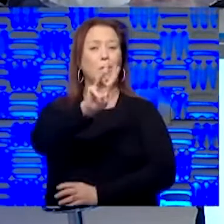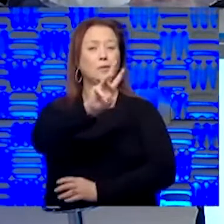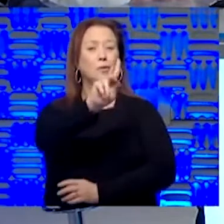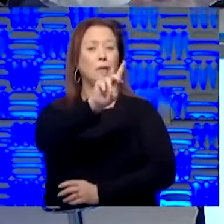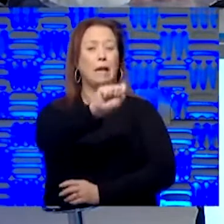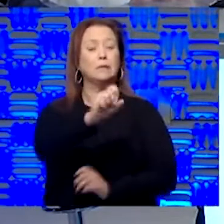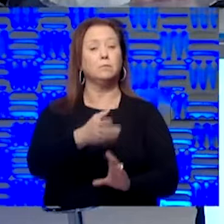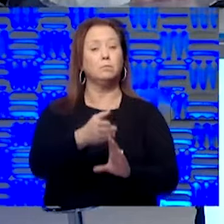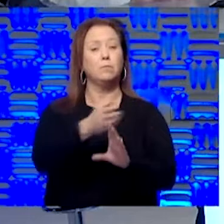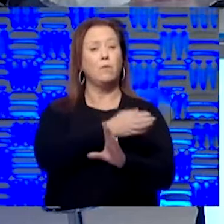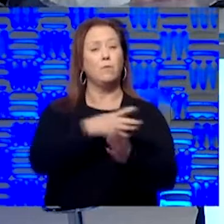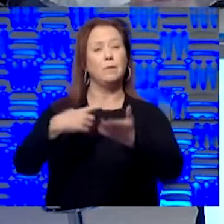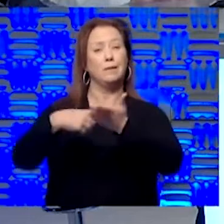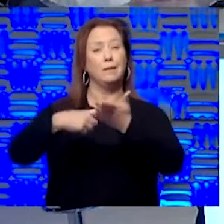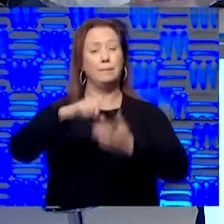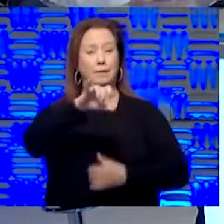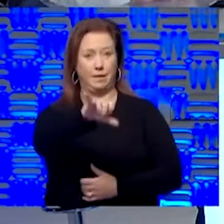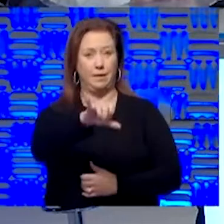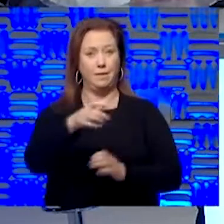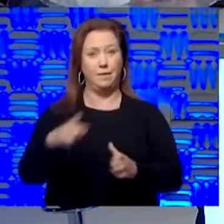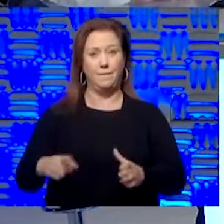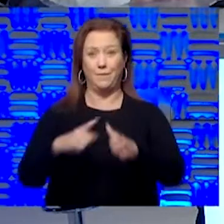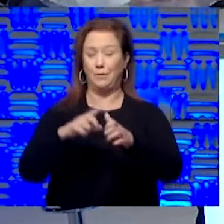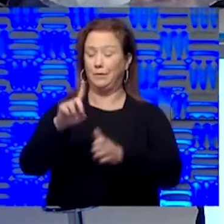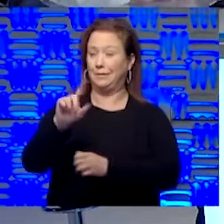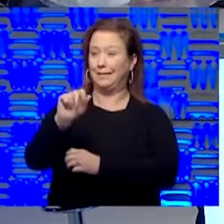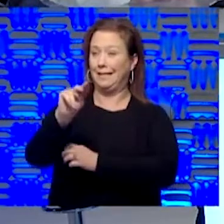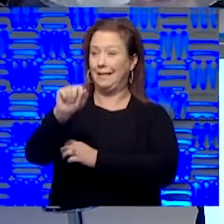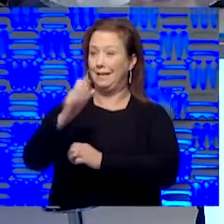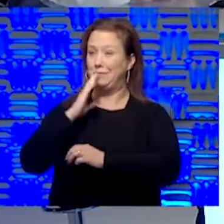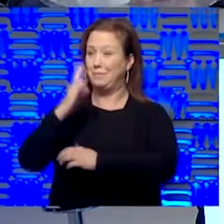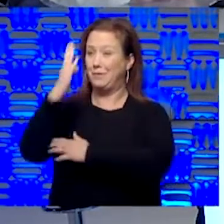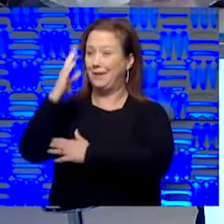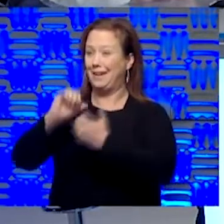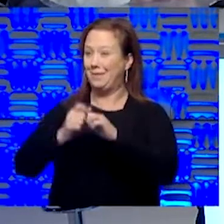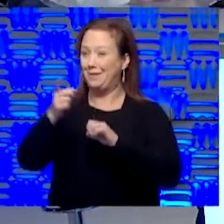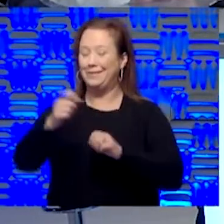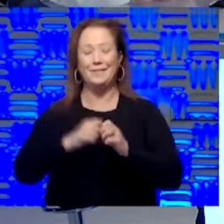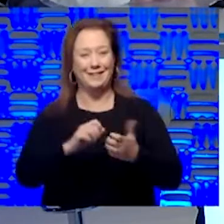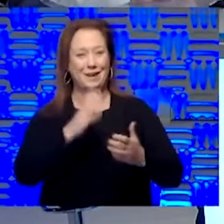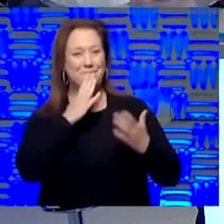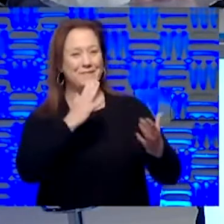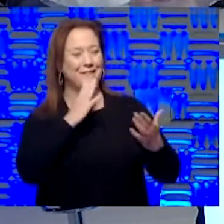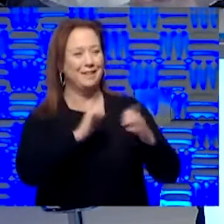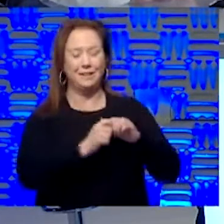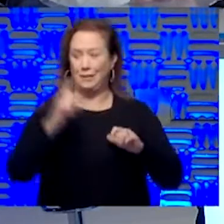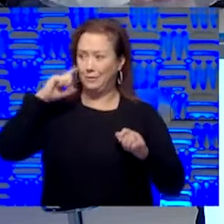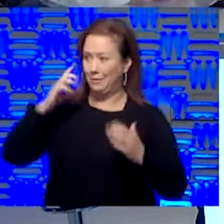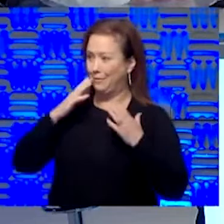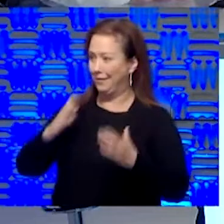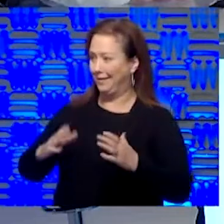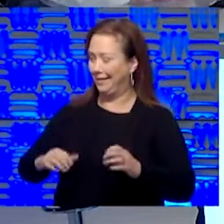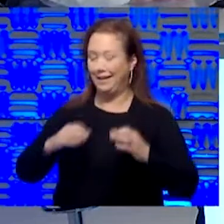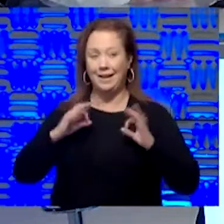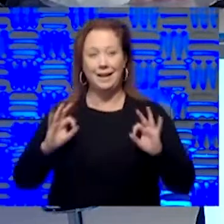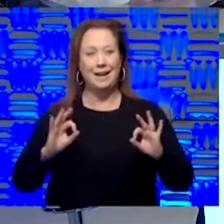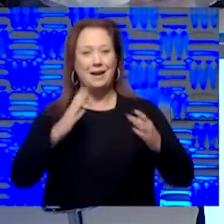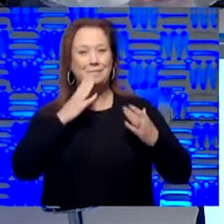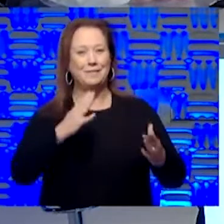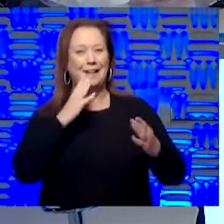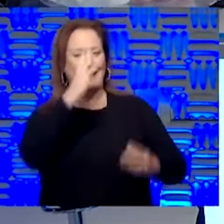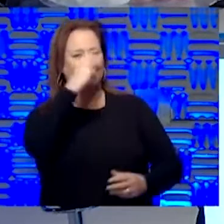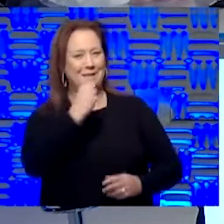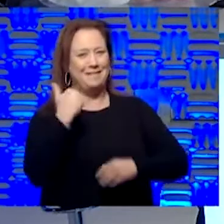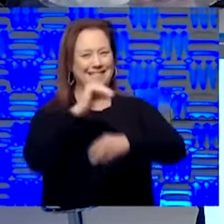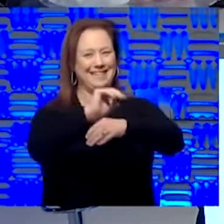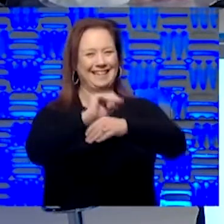But before we talk about that, first, Dana, Hi. How are you doing this morning? I'm good. You sound good. I'm good. You know what? I got a little sleep.